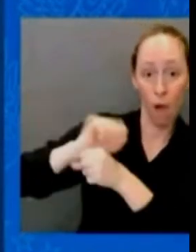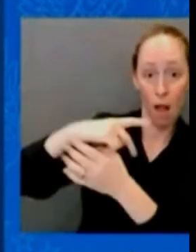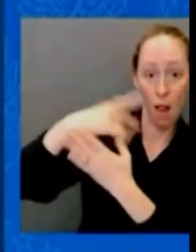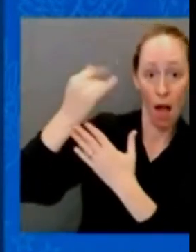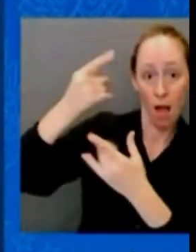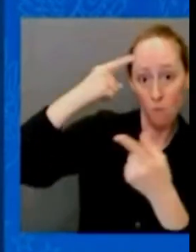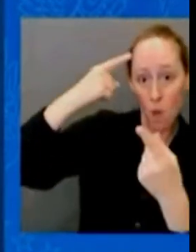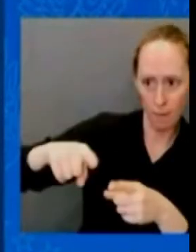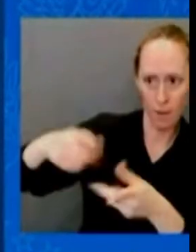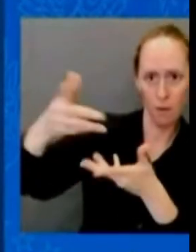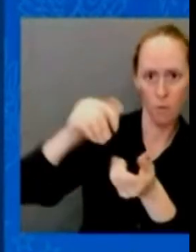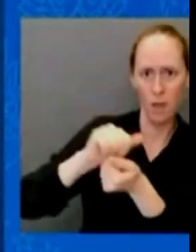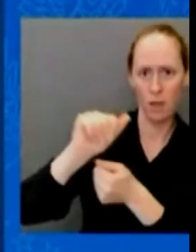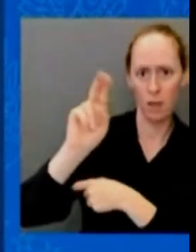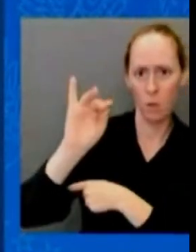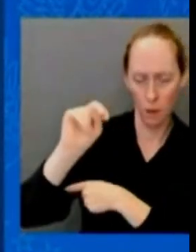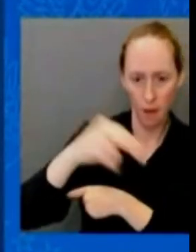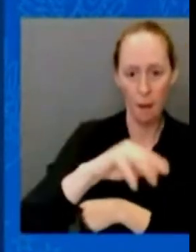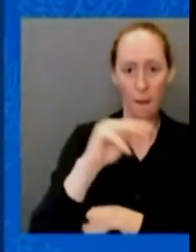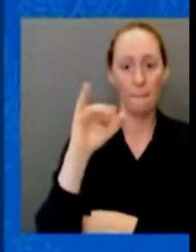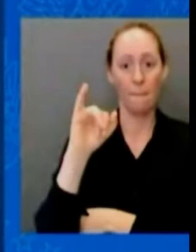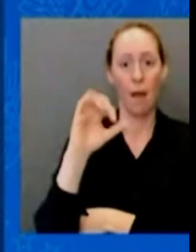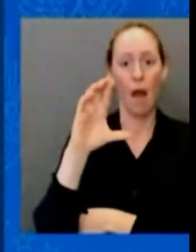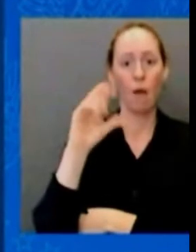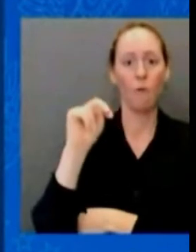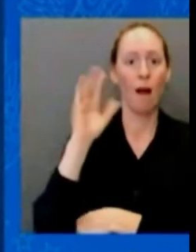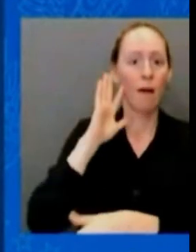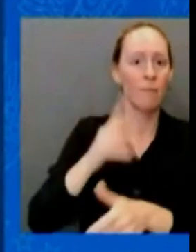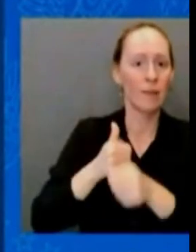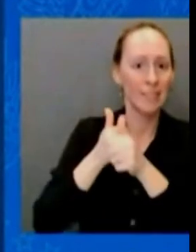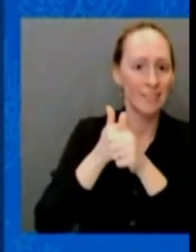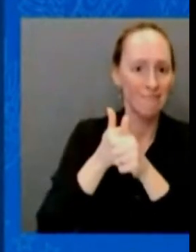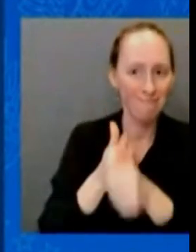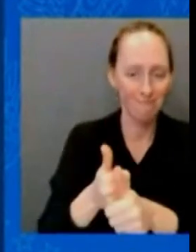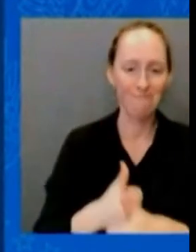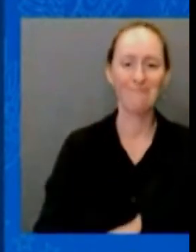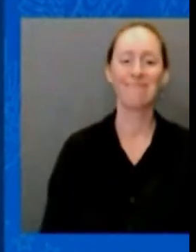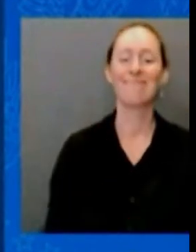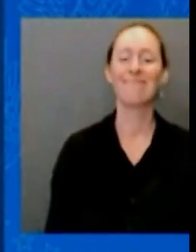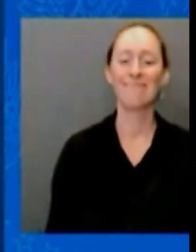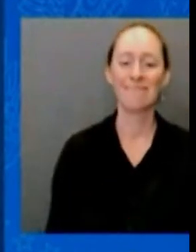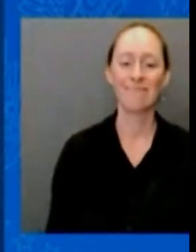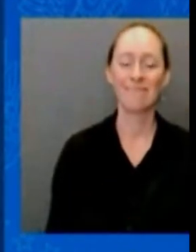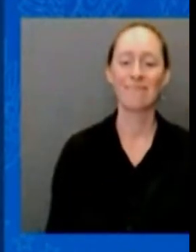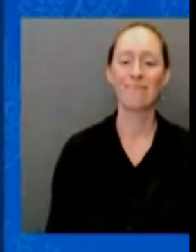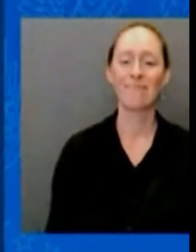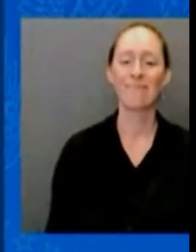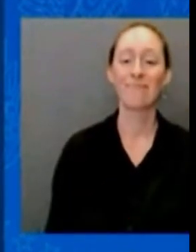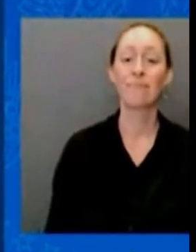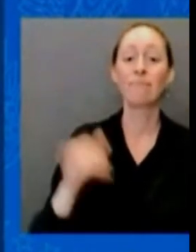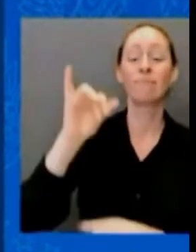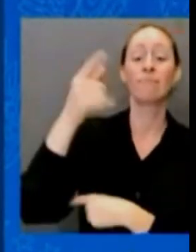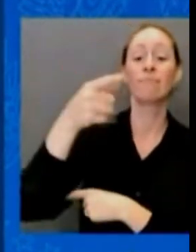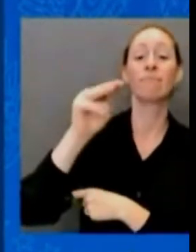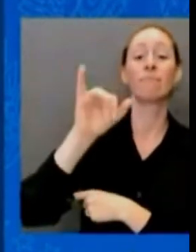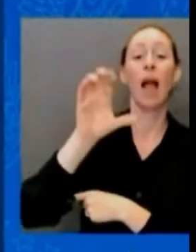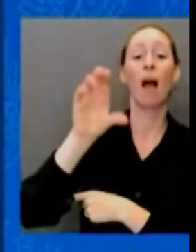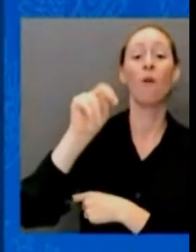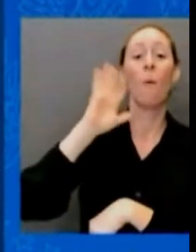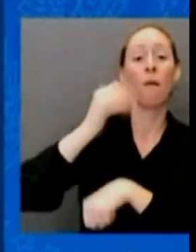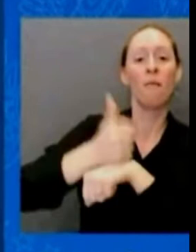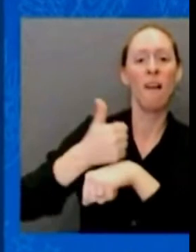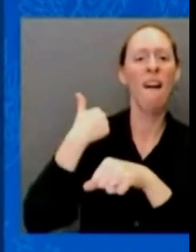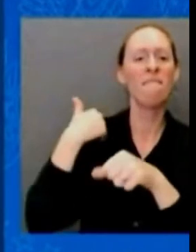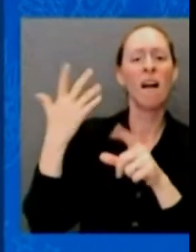funding apprenticeships programs, so folks can get trained in places like this community college for one of the thousands of good-paying jobs in this new